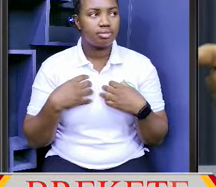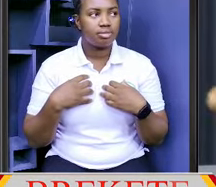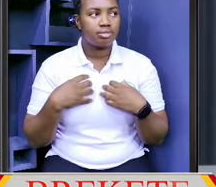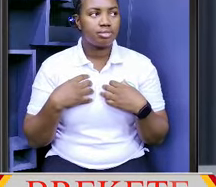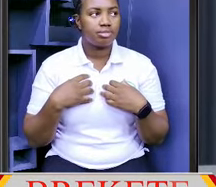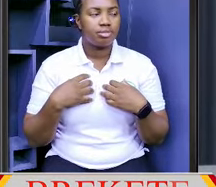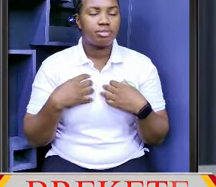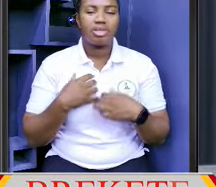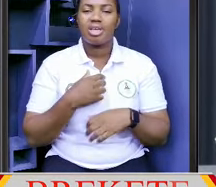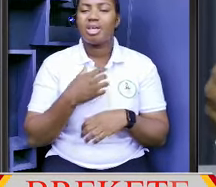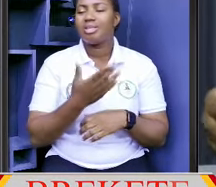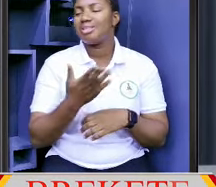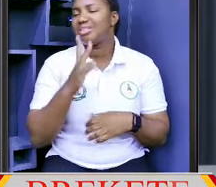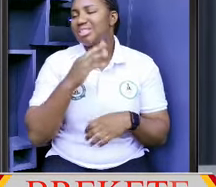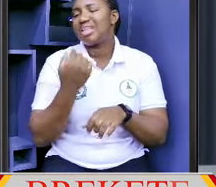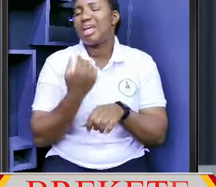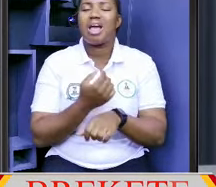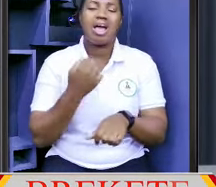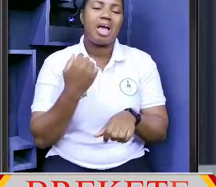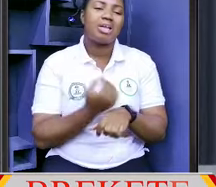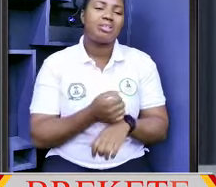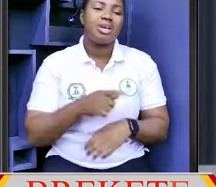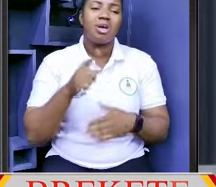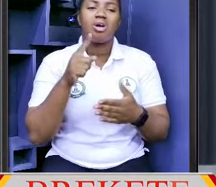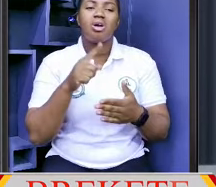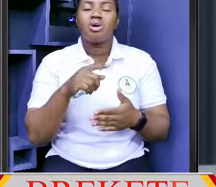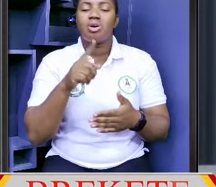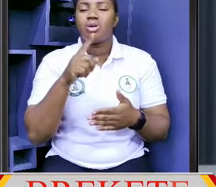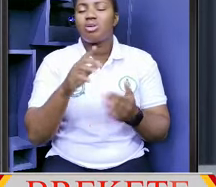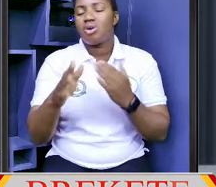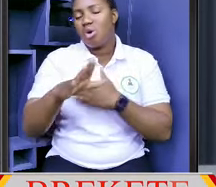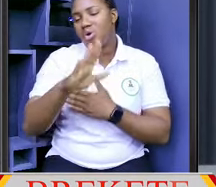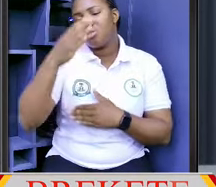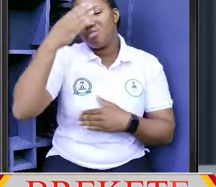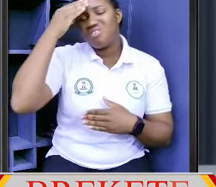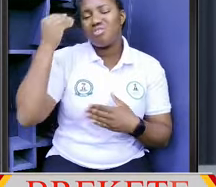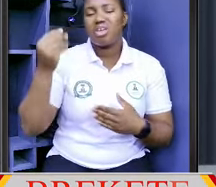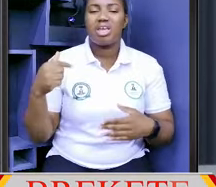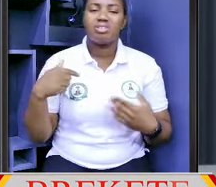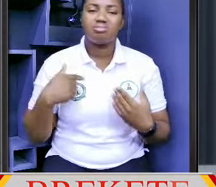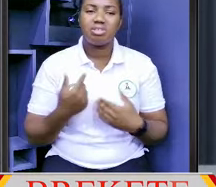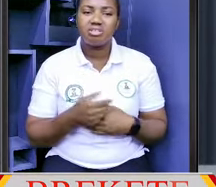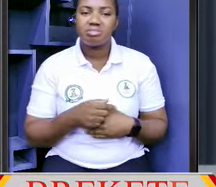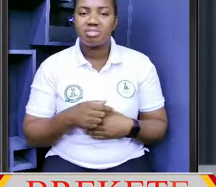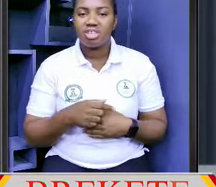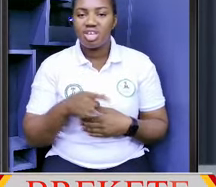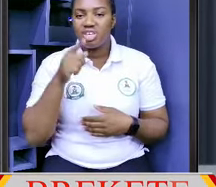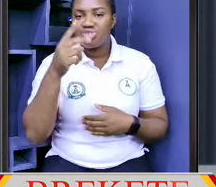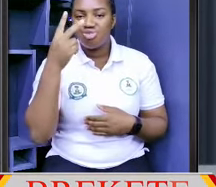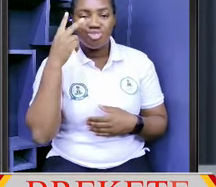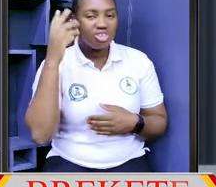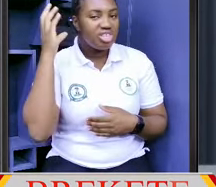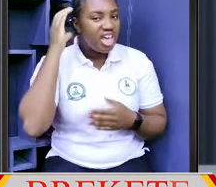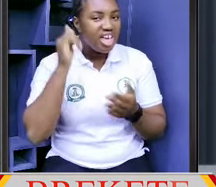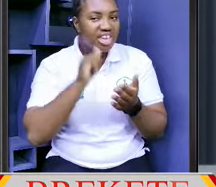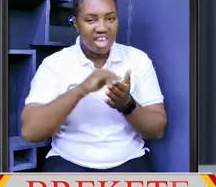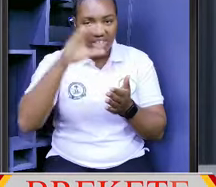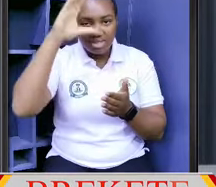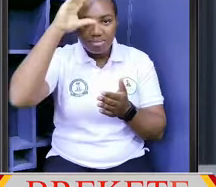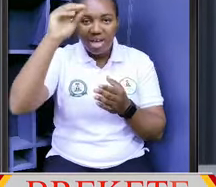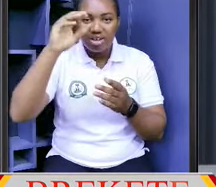we had sheep. We waiting God. God don't forget una. When I hear that man